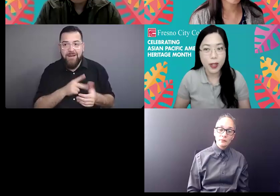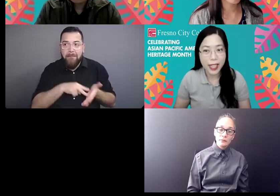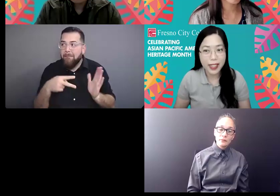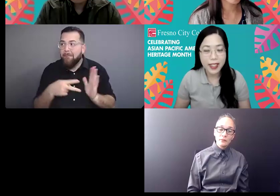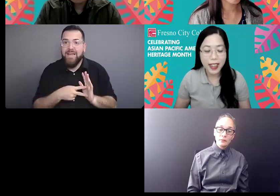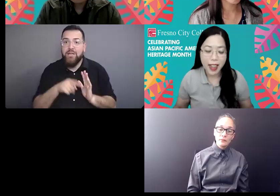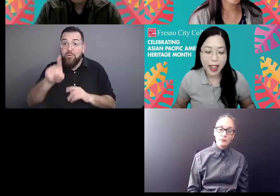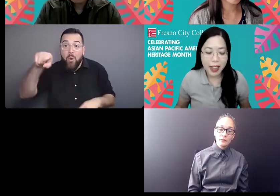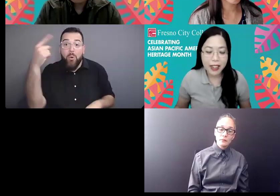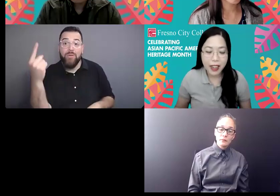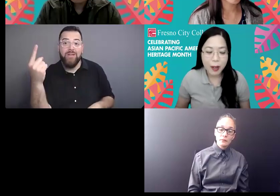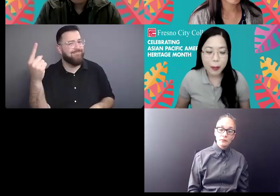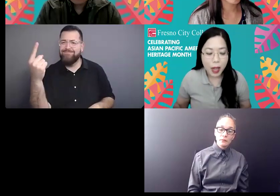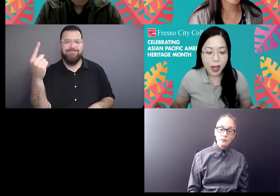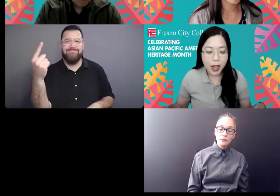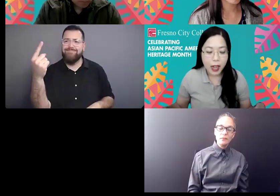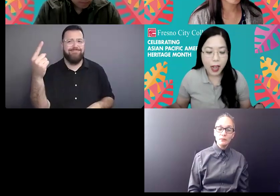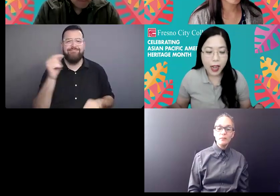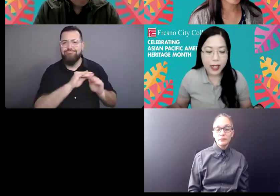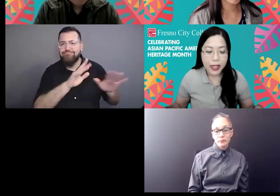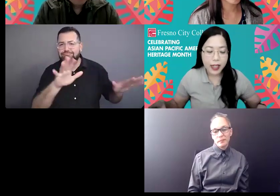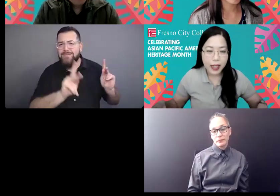the only. And